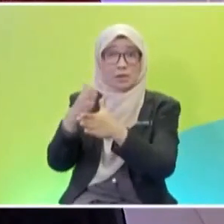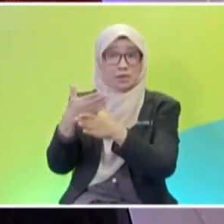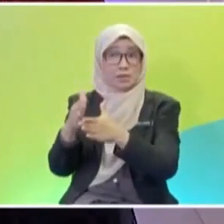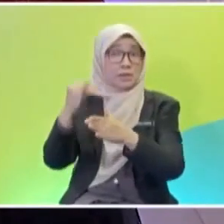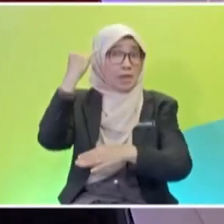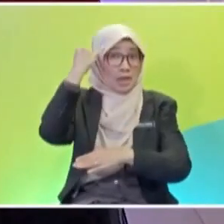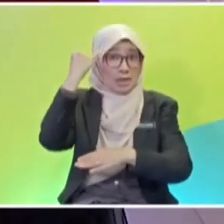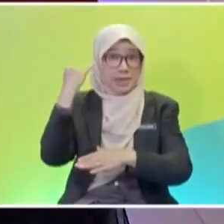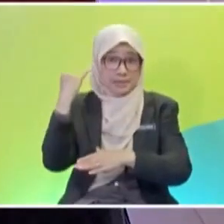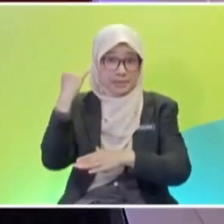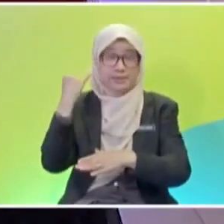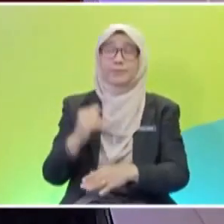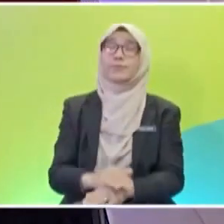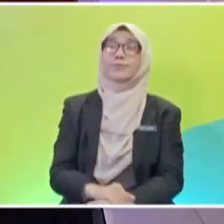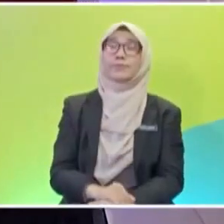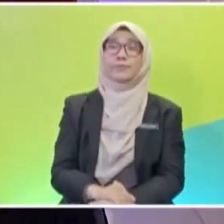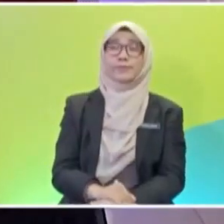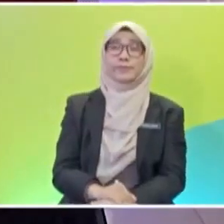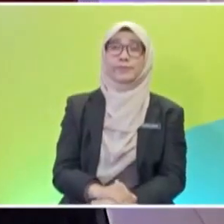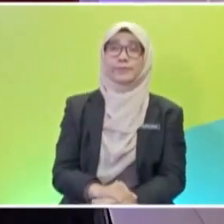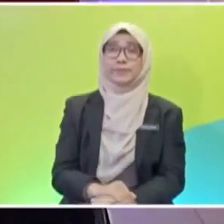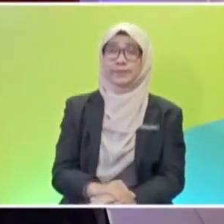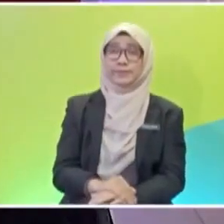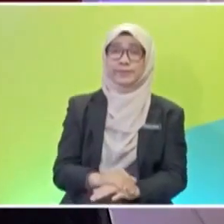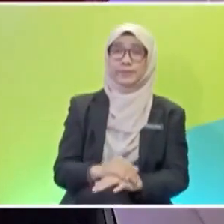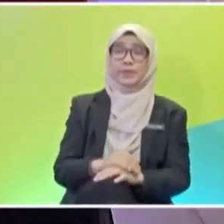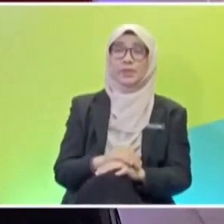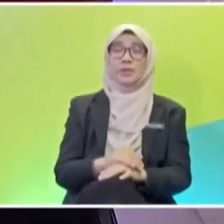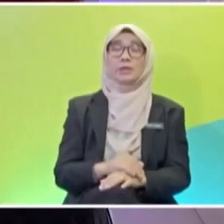the text or the whole text to a particular